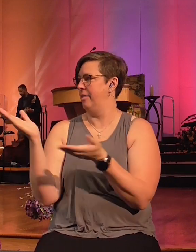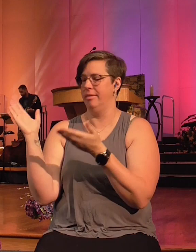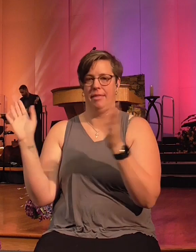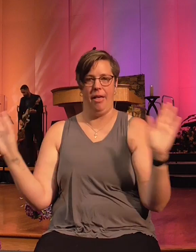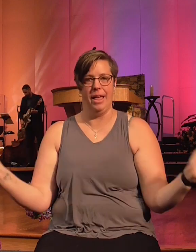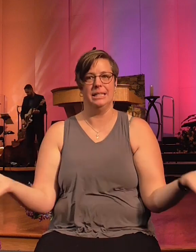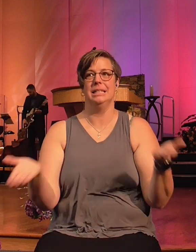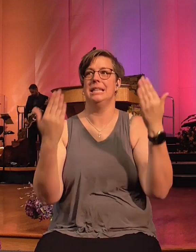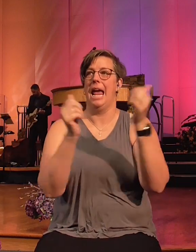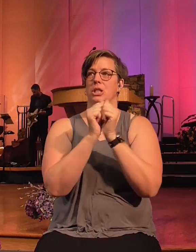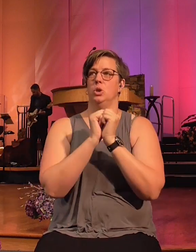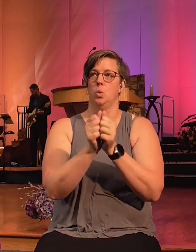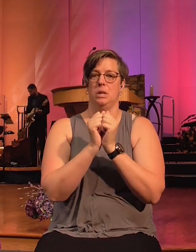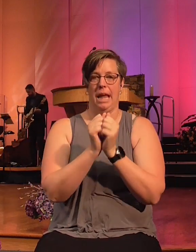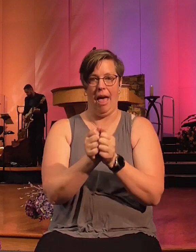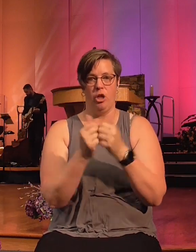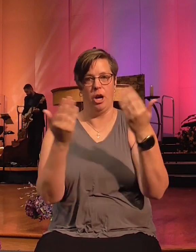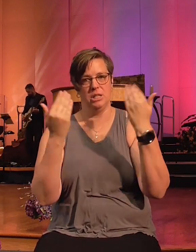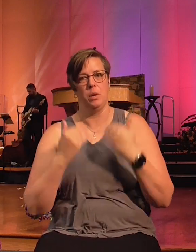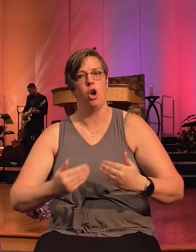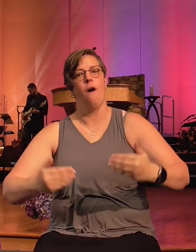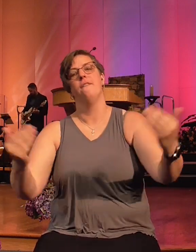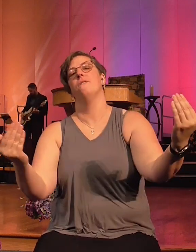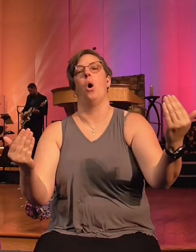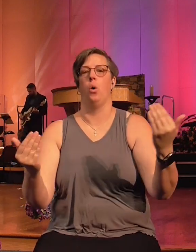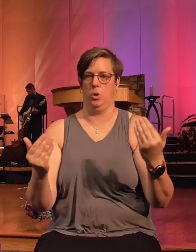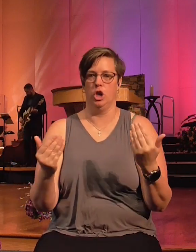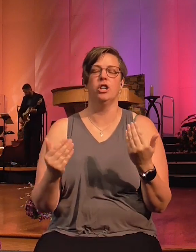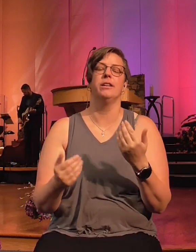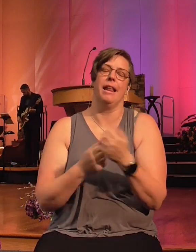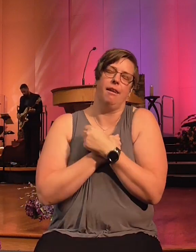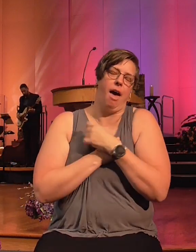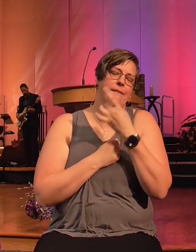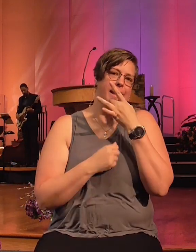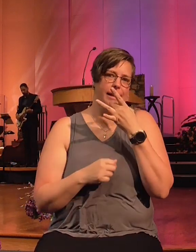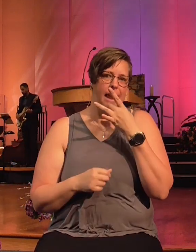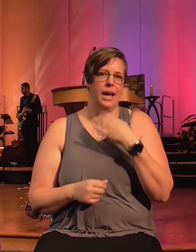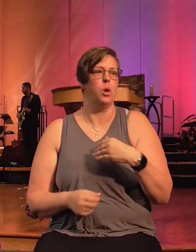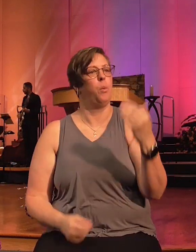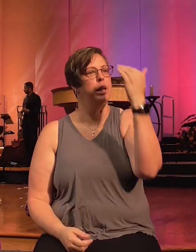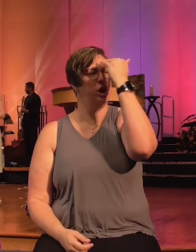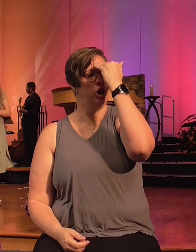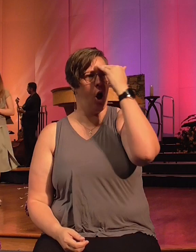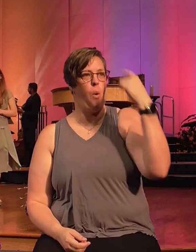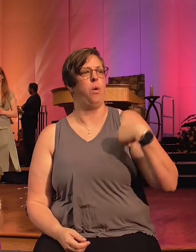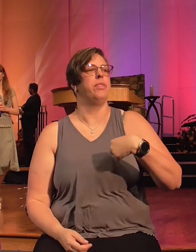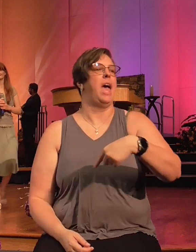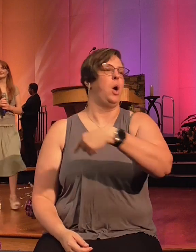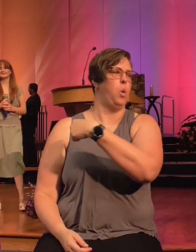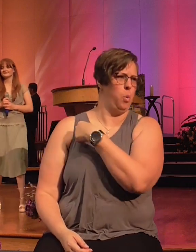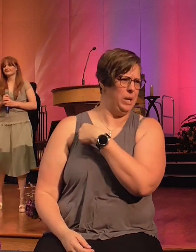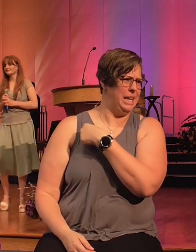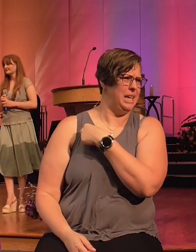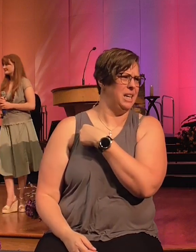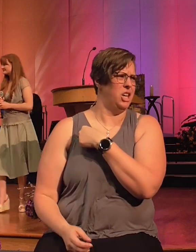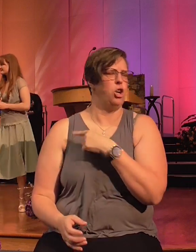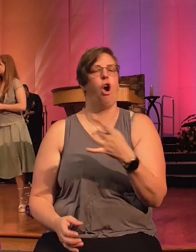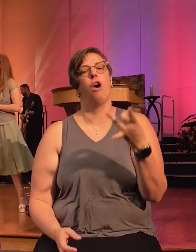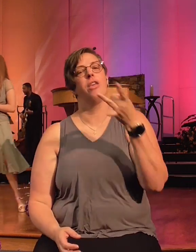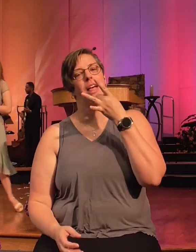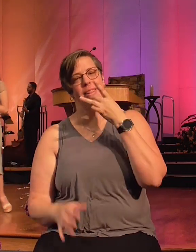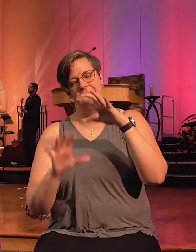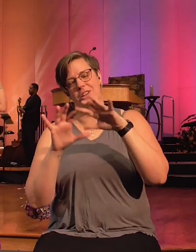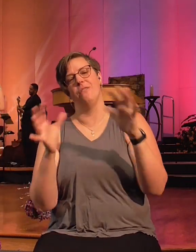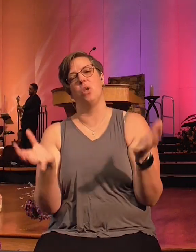Let's stand together as we go forth in love and light. We know that we are the light of the world,